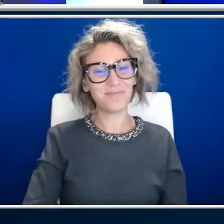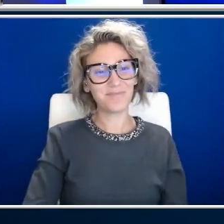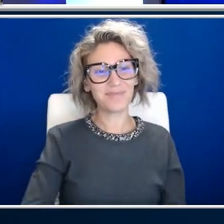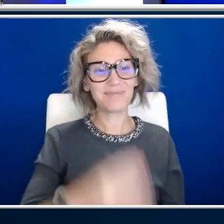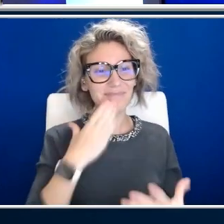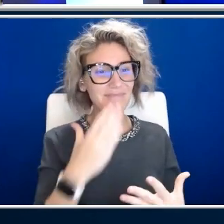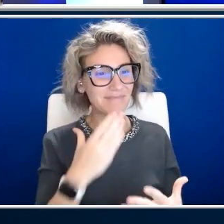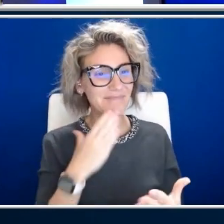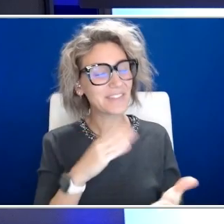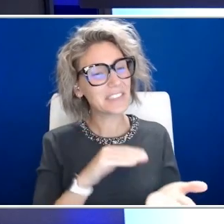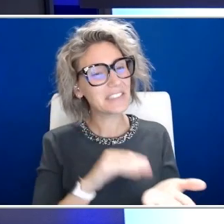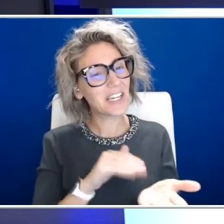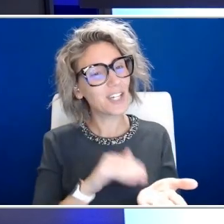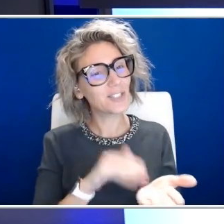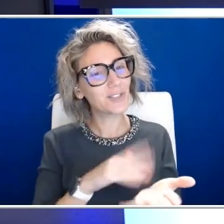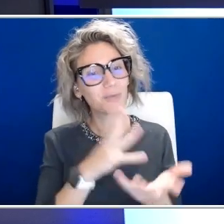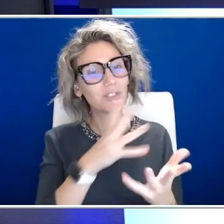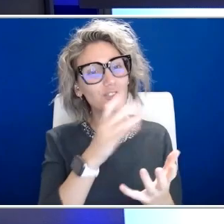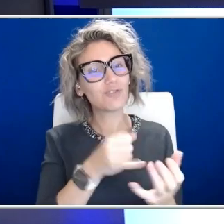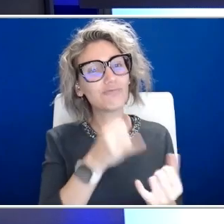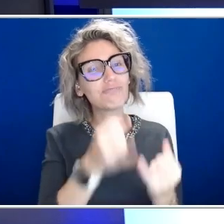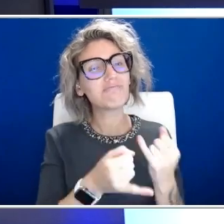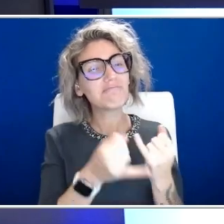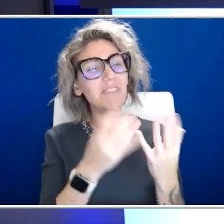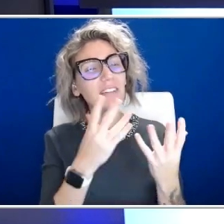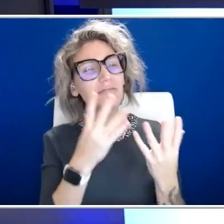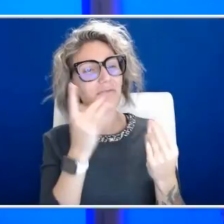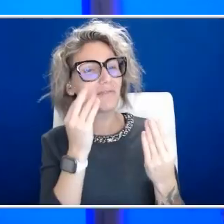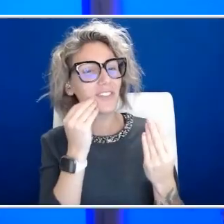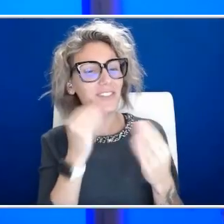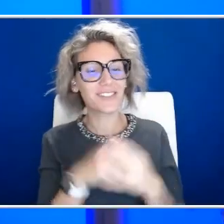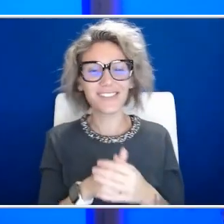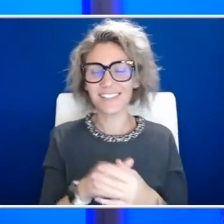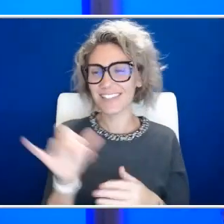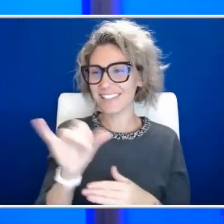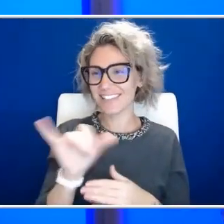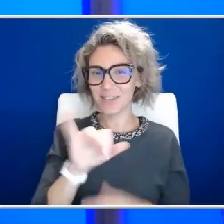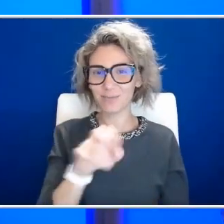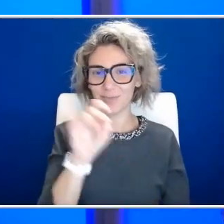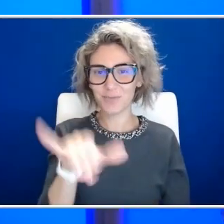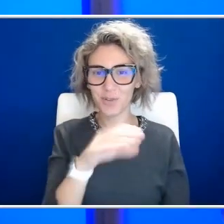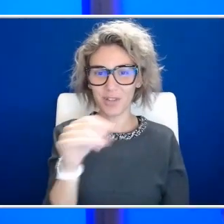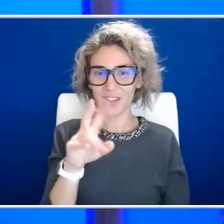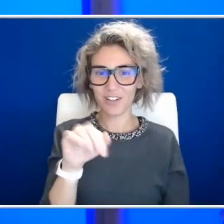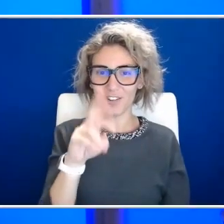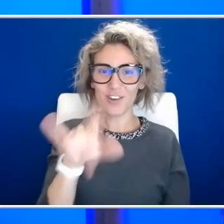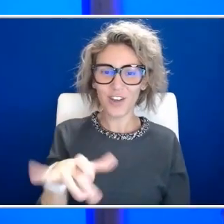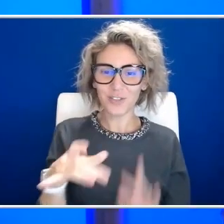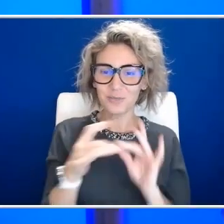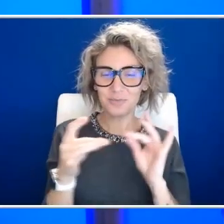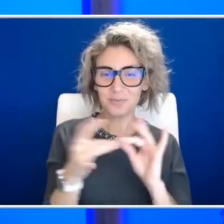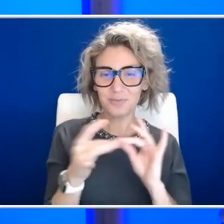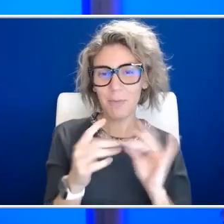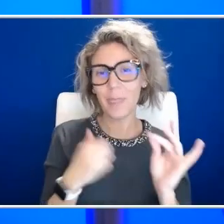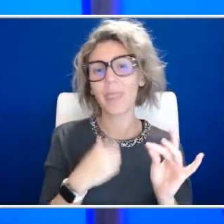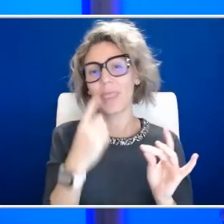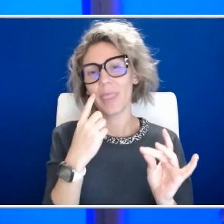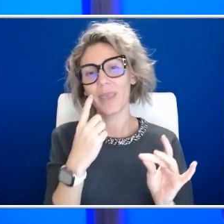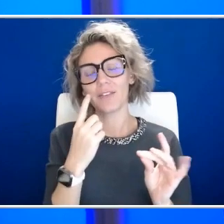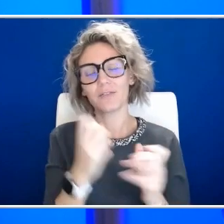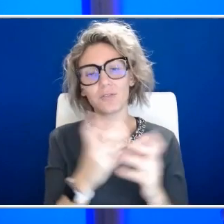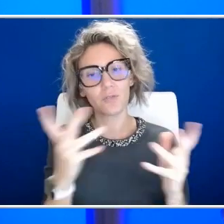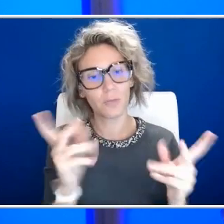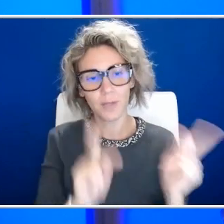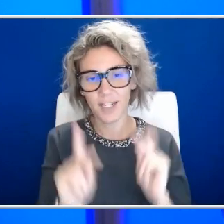Gupta, what's the takeaway today? So as Joey and Audrey said, I think there are so many people who